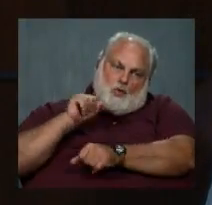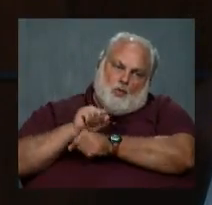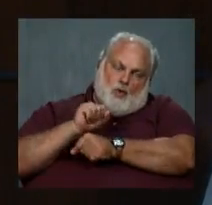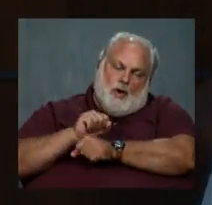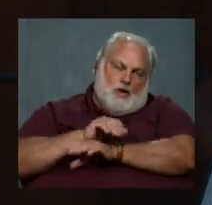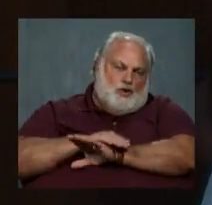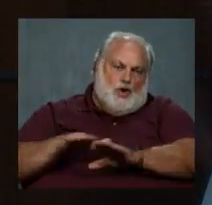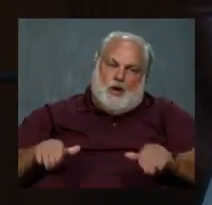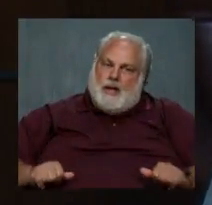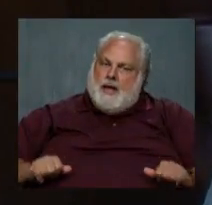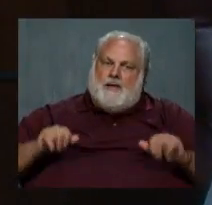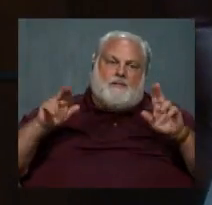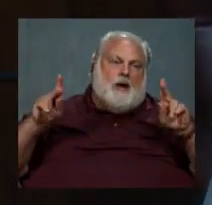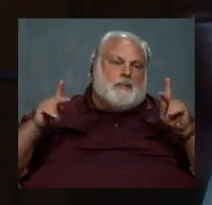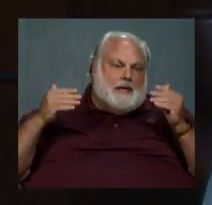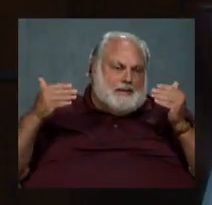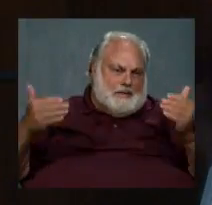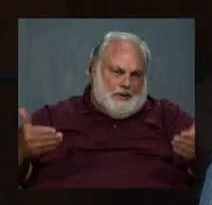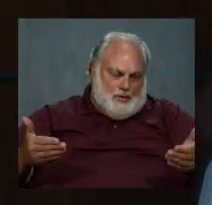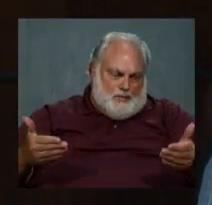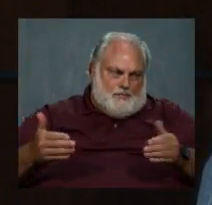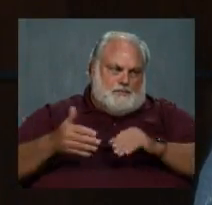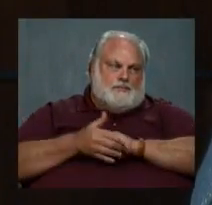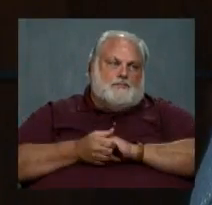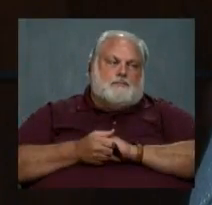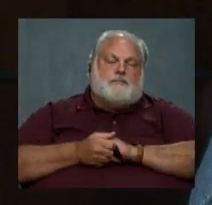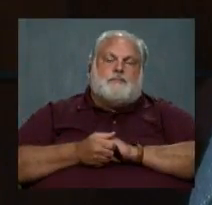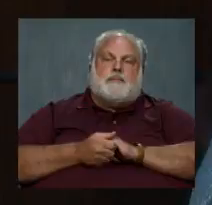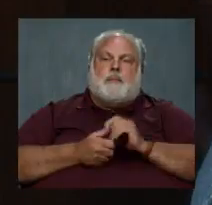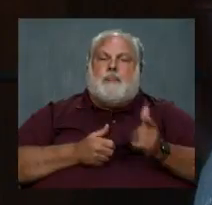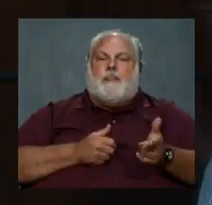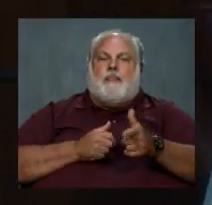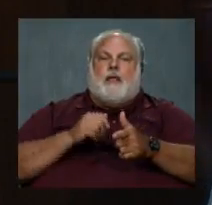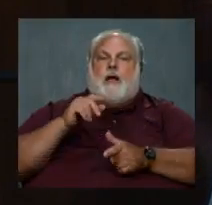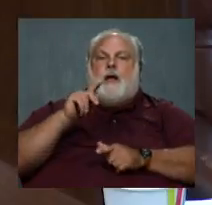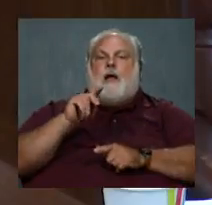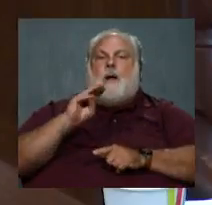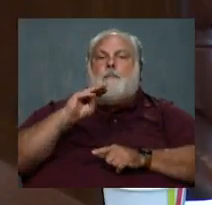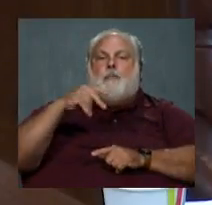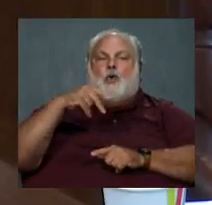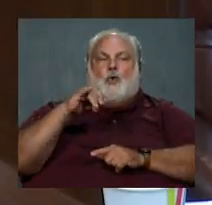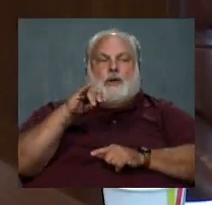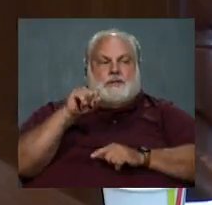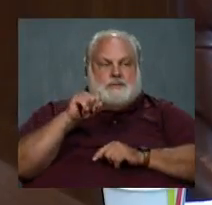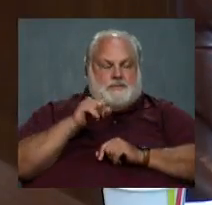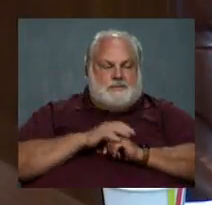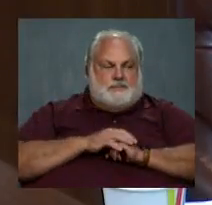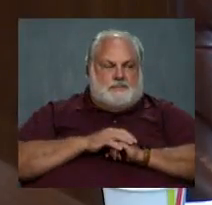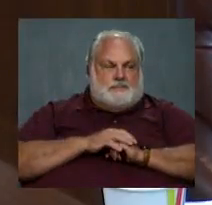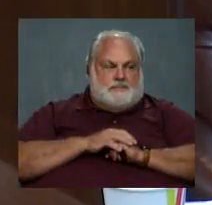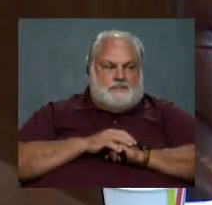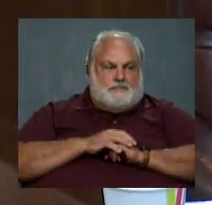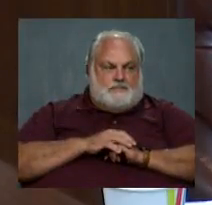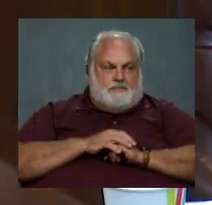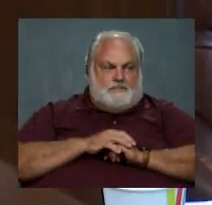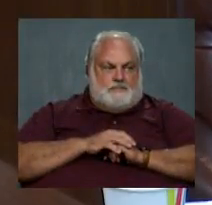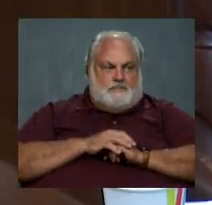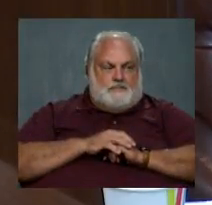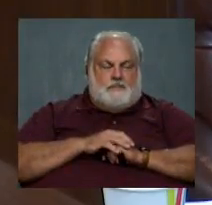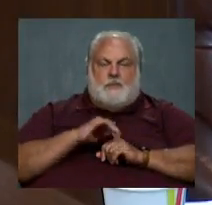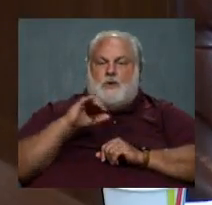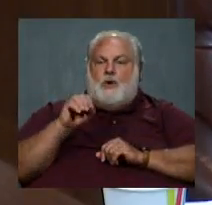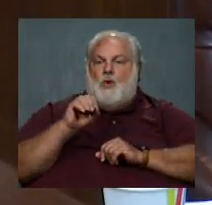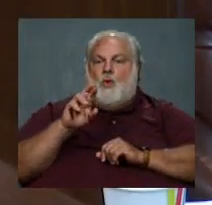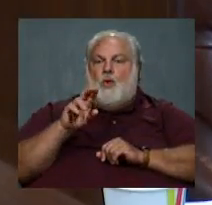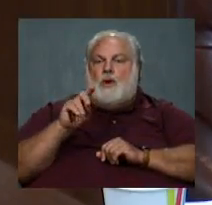encourage you not to give up, keep going forward. Thank you. Director Campuris, you're recognized, please. Well, Jordan, I